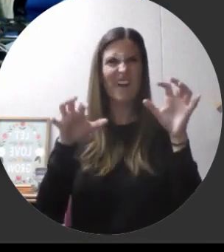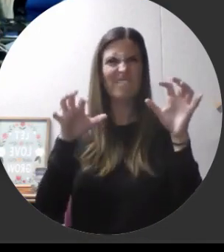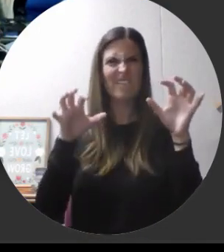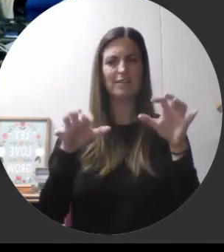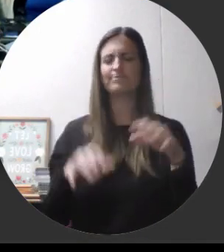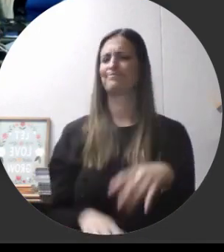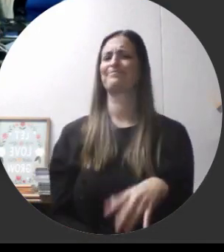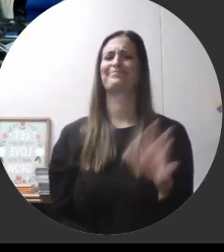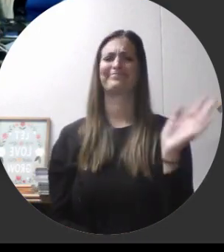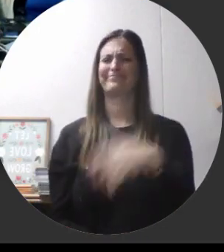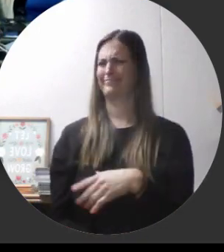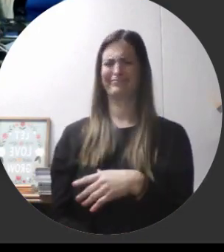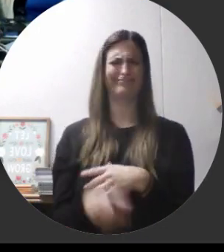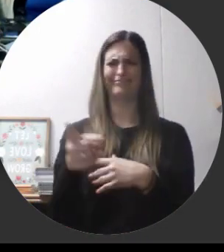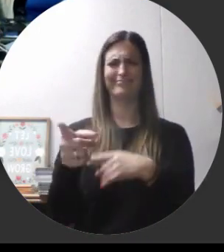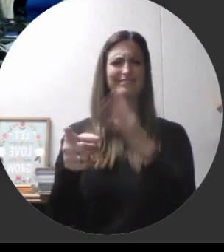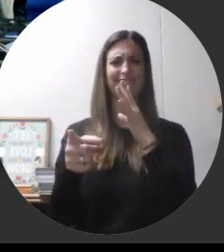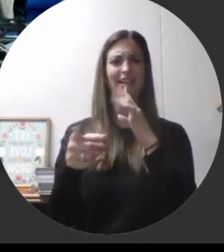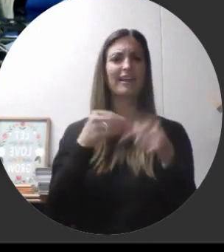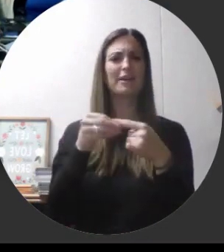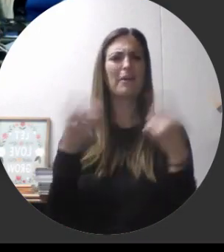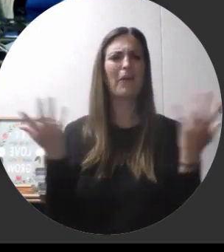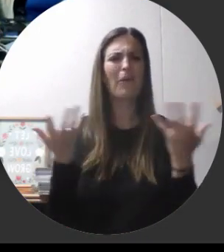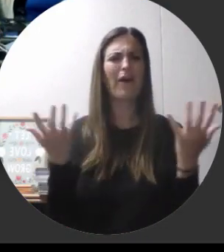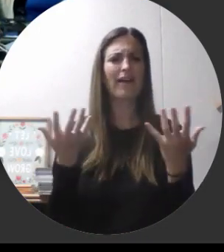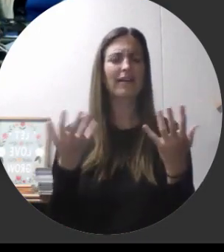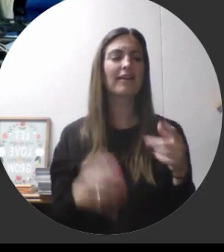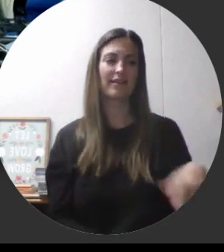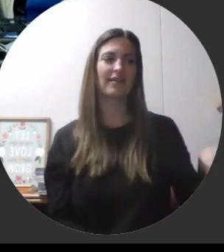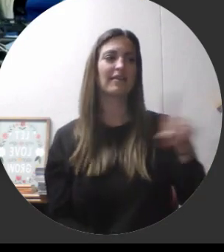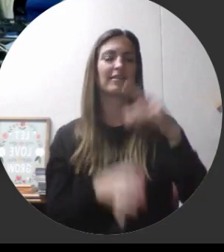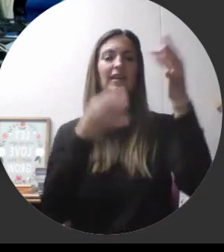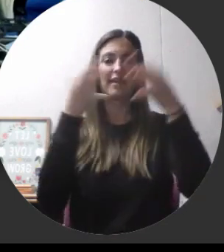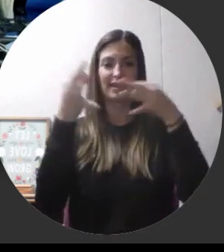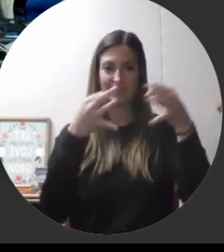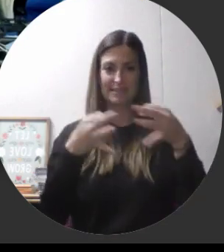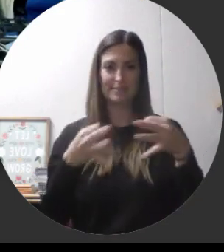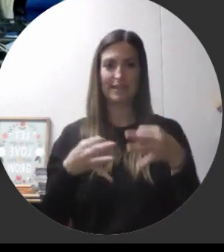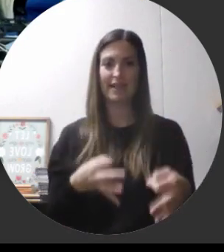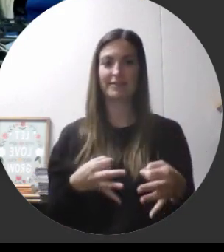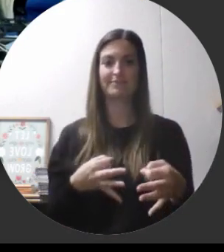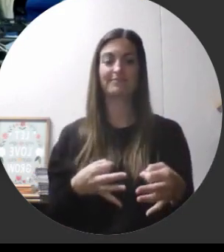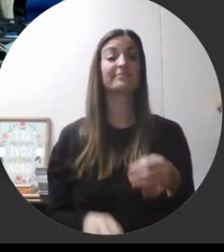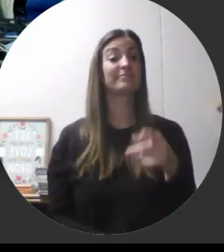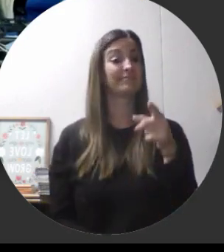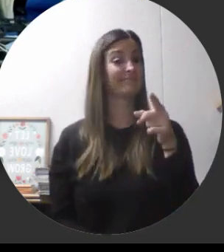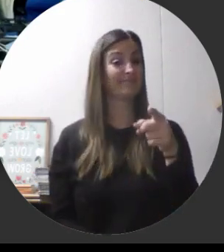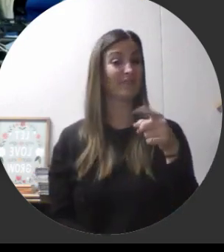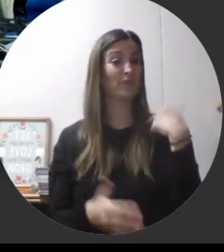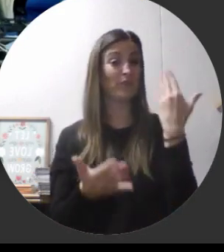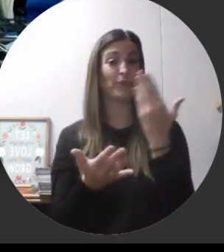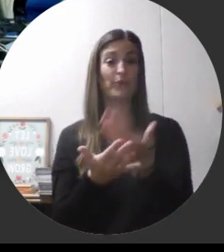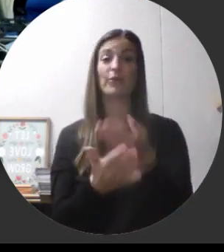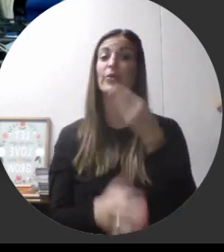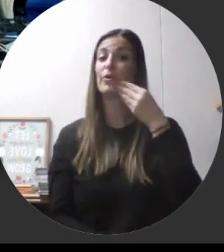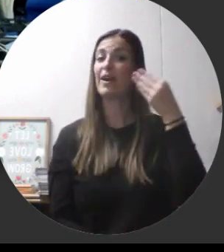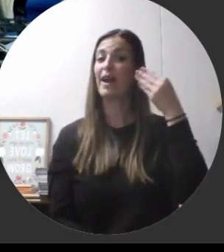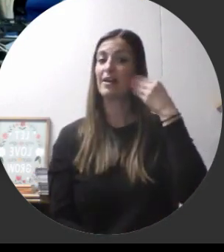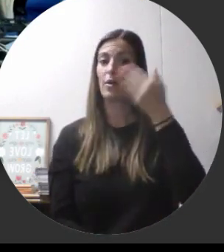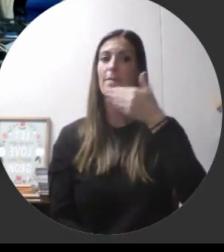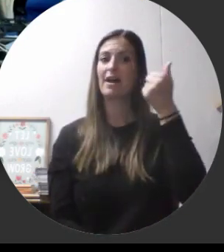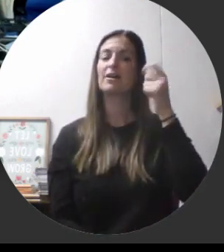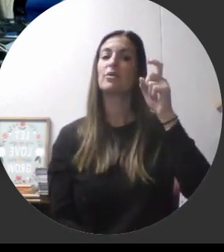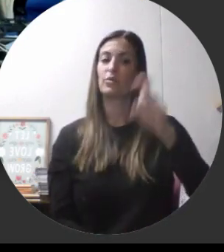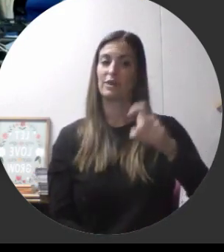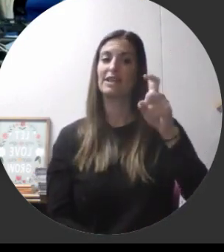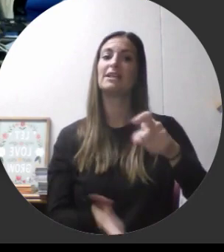boy talking about?" said Father, and the others explained everything to him. "You couldn't have come home at a better time," said Grumble. "We must